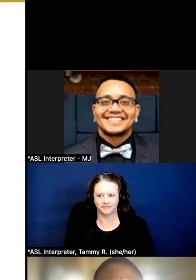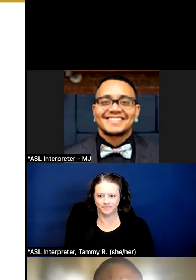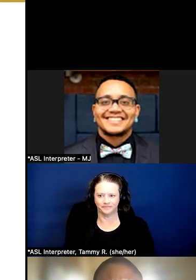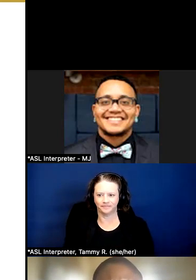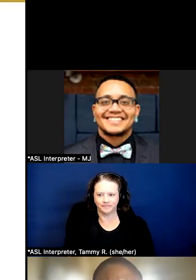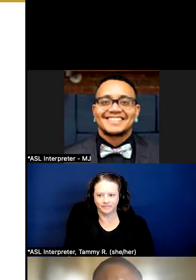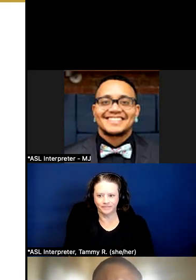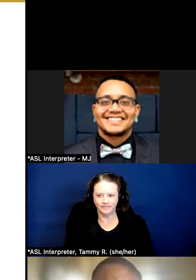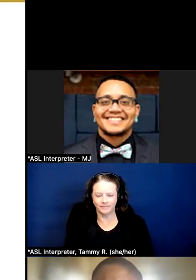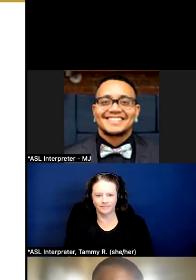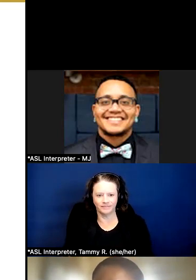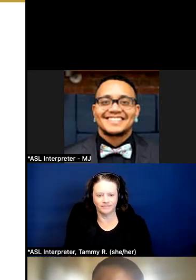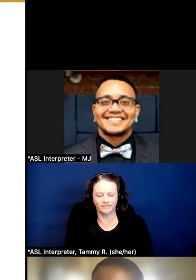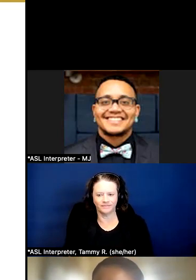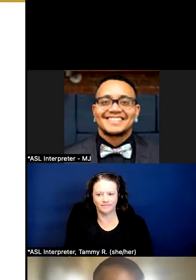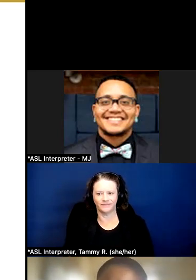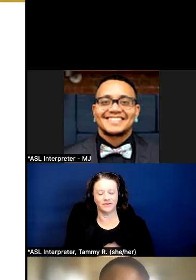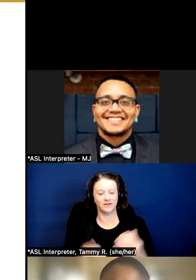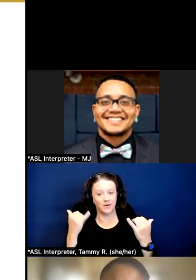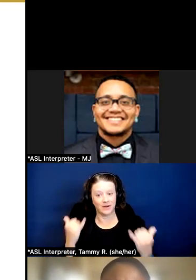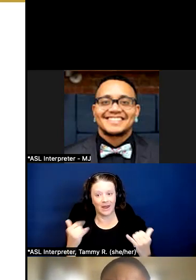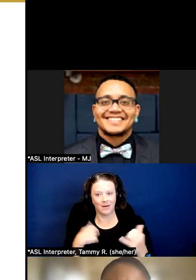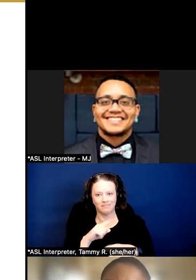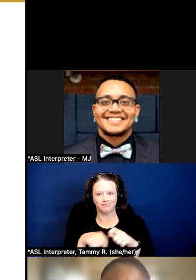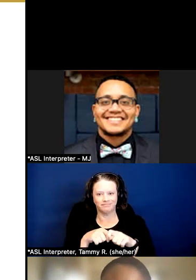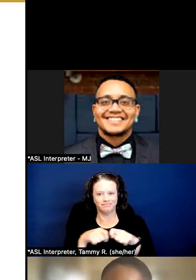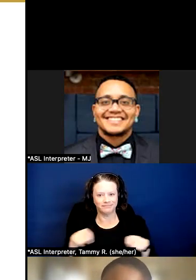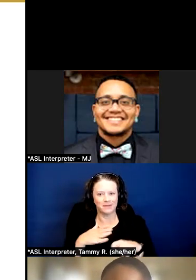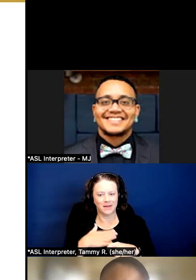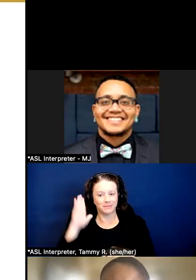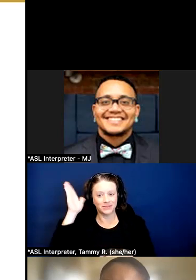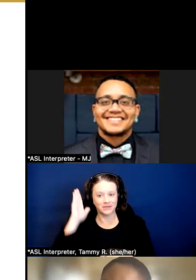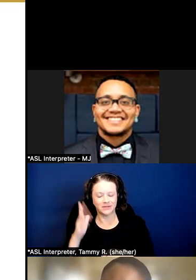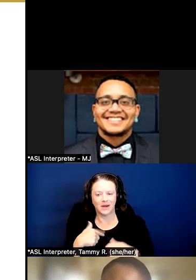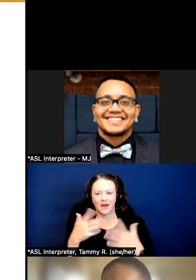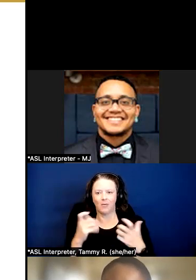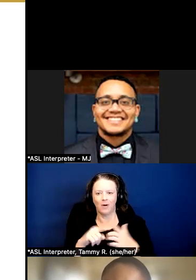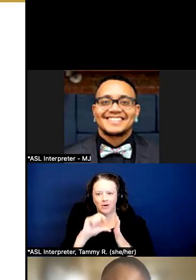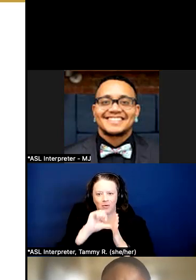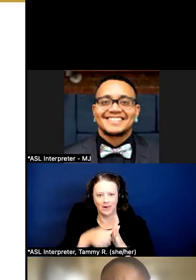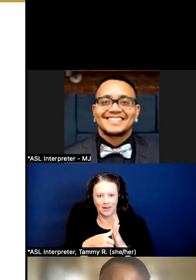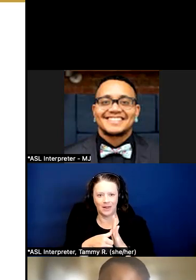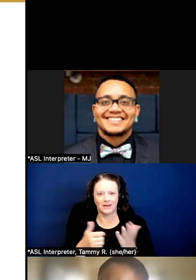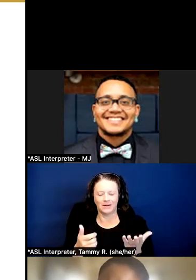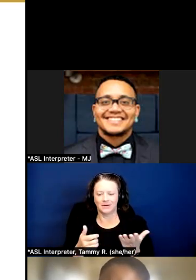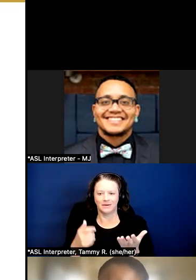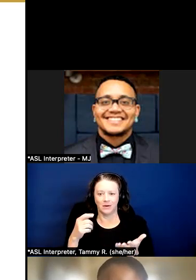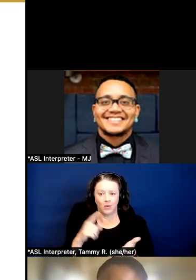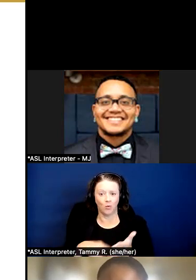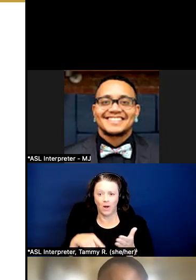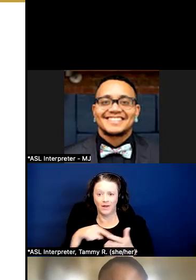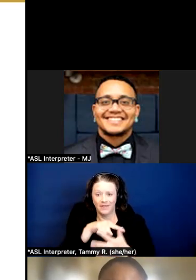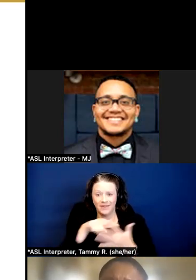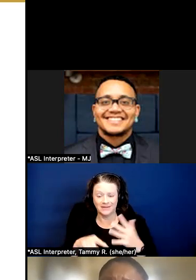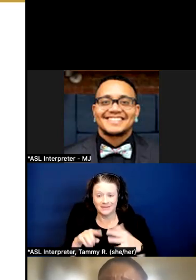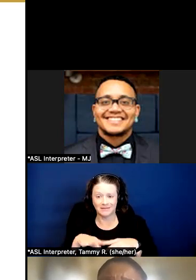And so as I conclude my presentation, I would like to highlight the implications of the findings that I've just